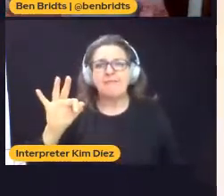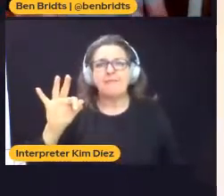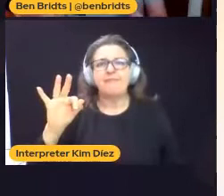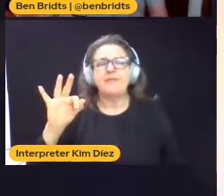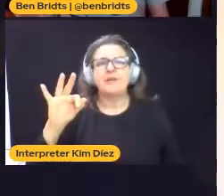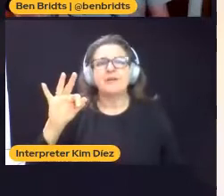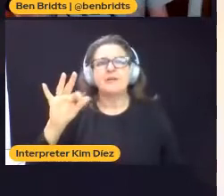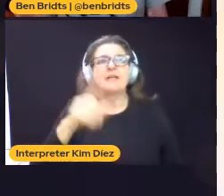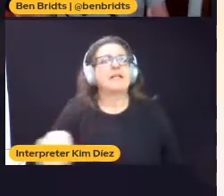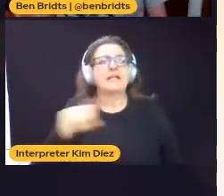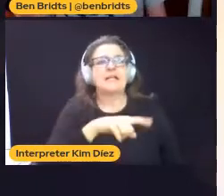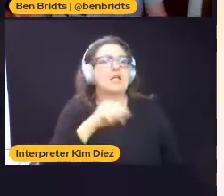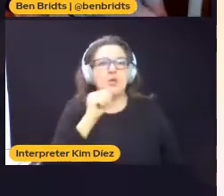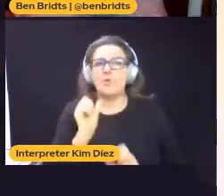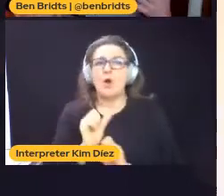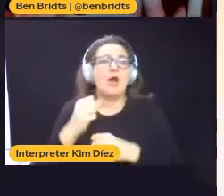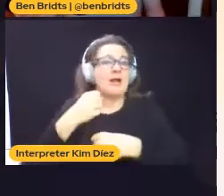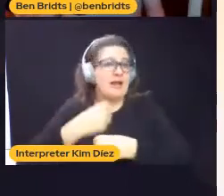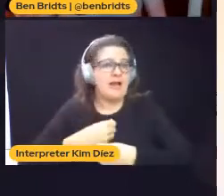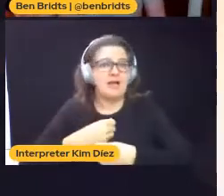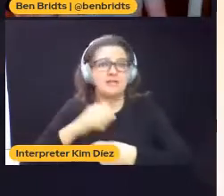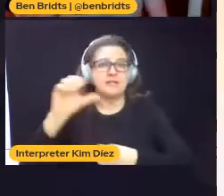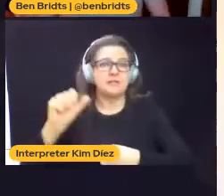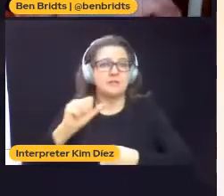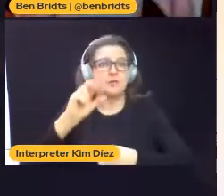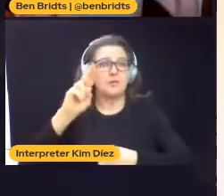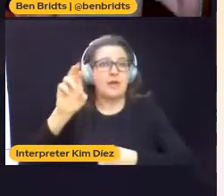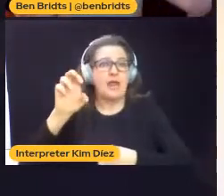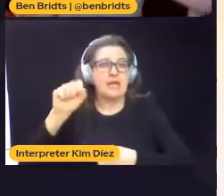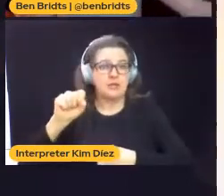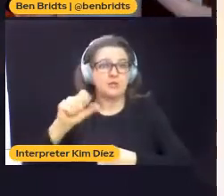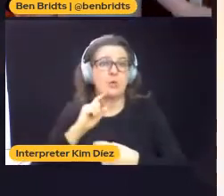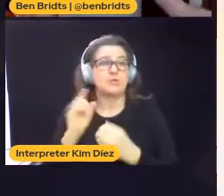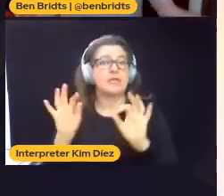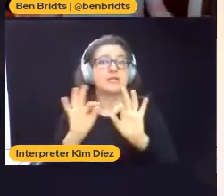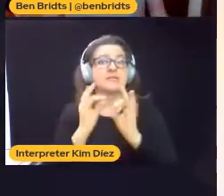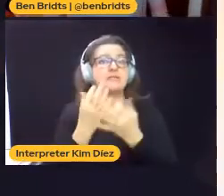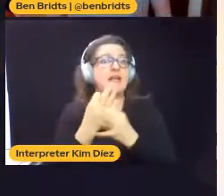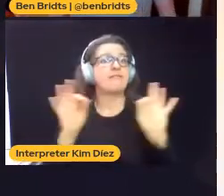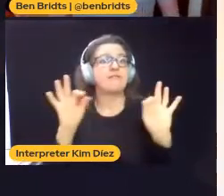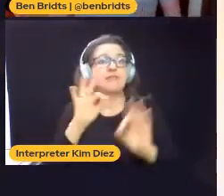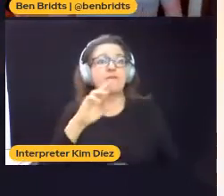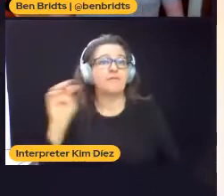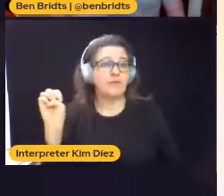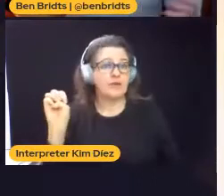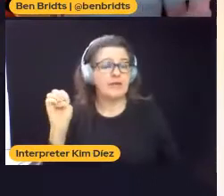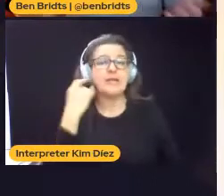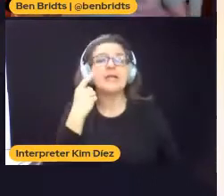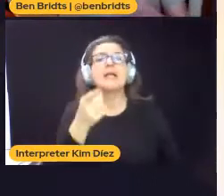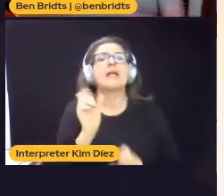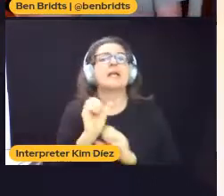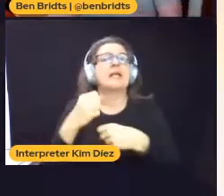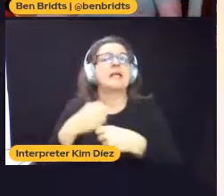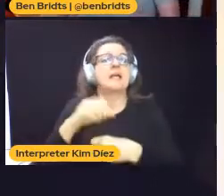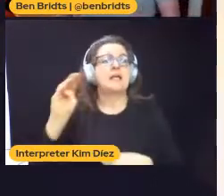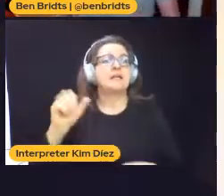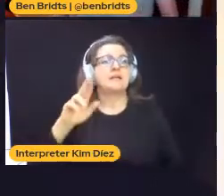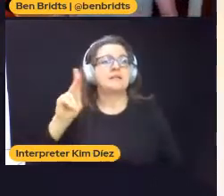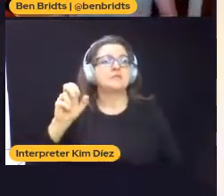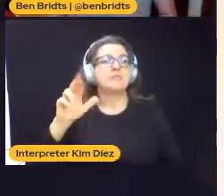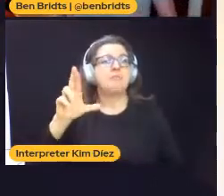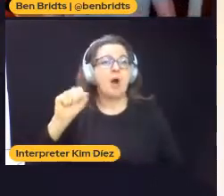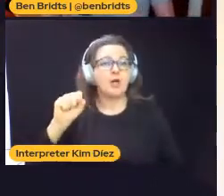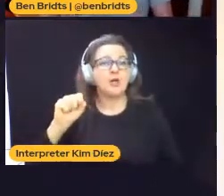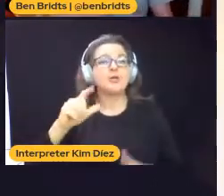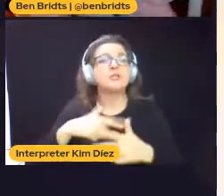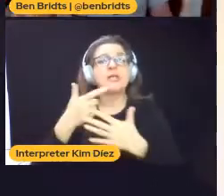if you're not creating resources that are basically free. If this would create an EMR cluster, for example, and the delete fails, then